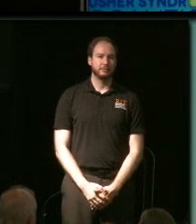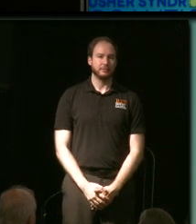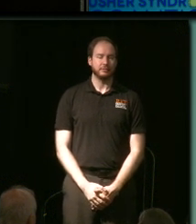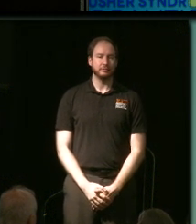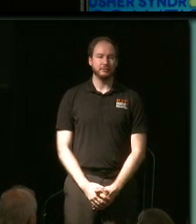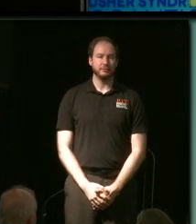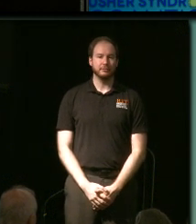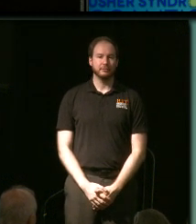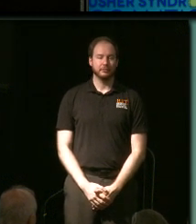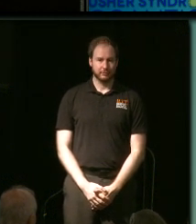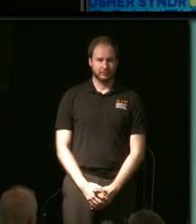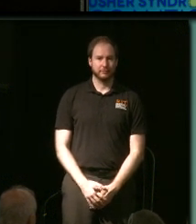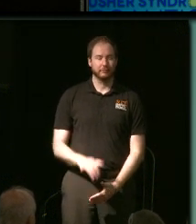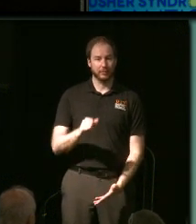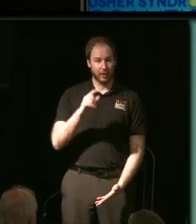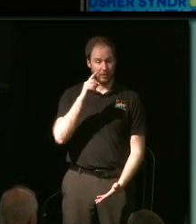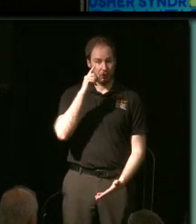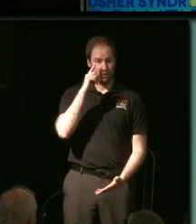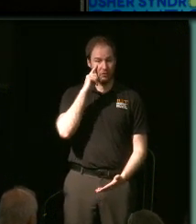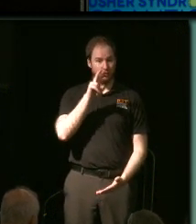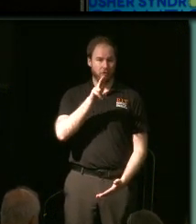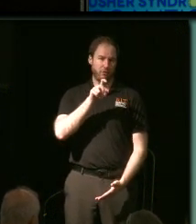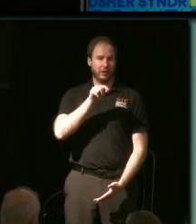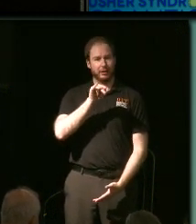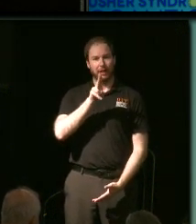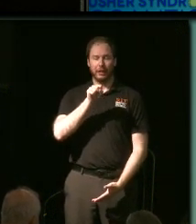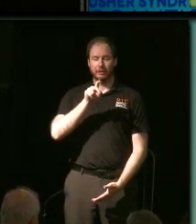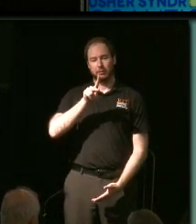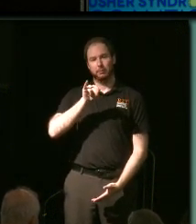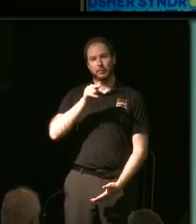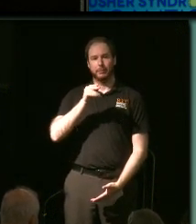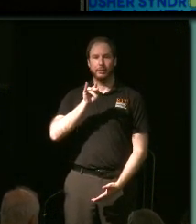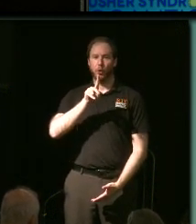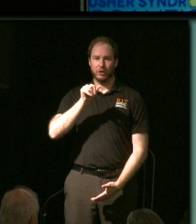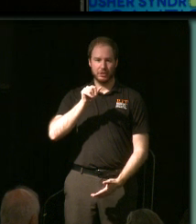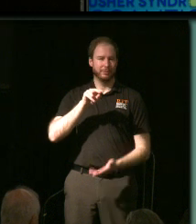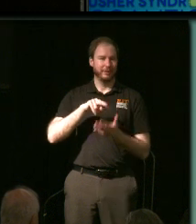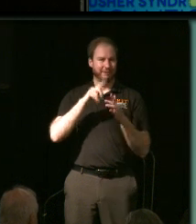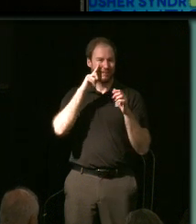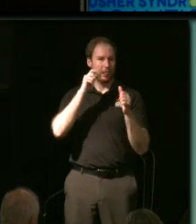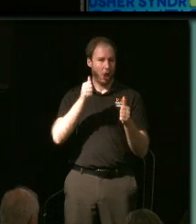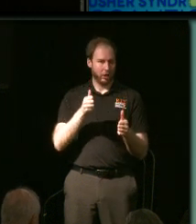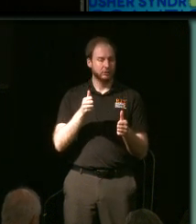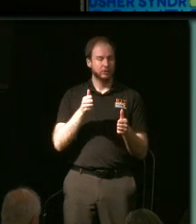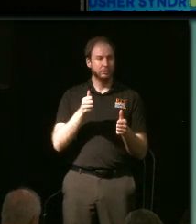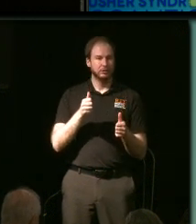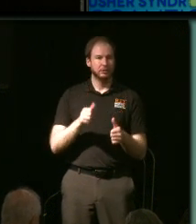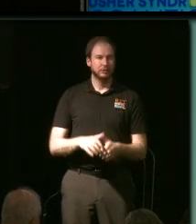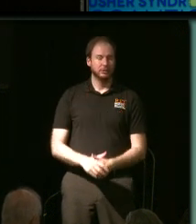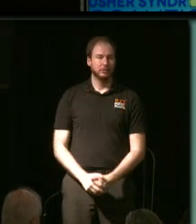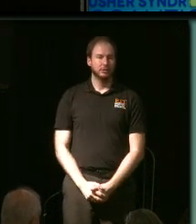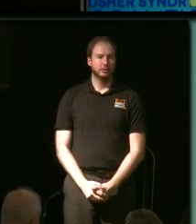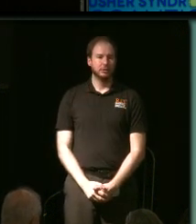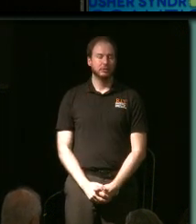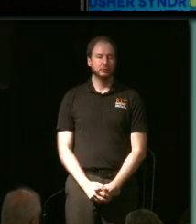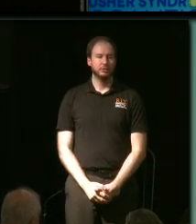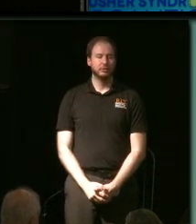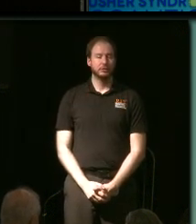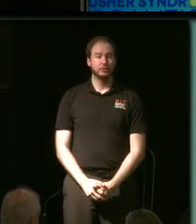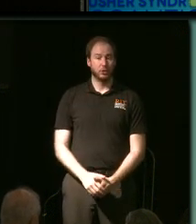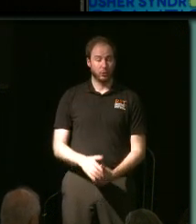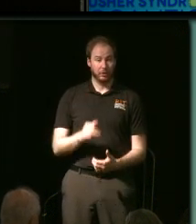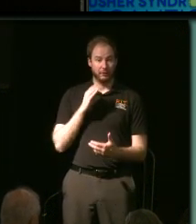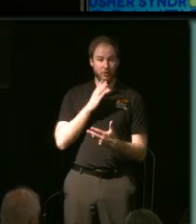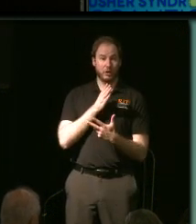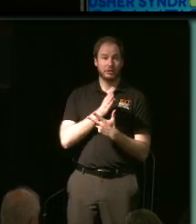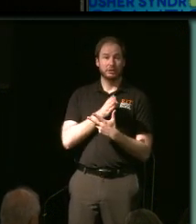The retinitis pigmentosa, or the vision loss associated with Usher syndrome, for individuals